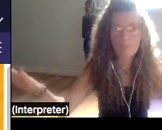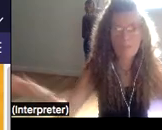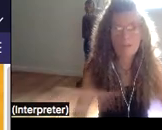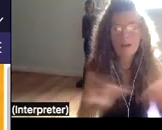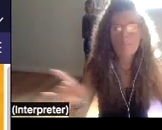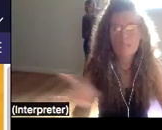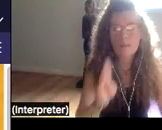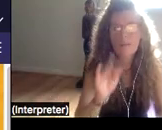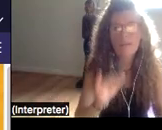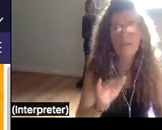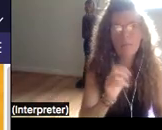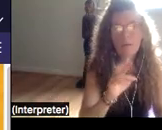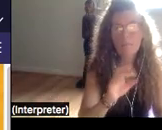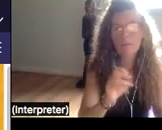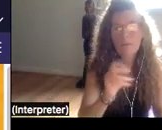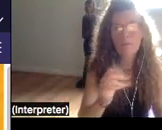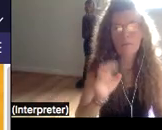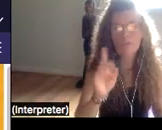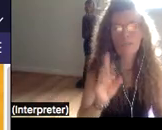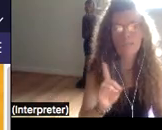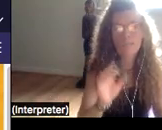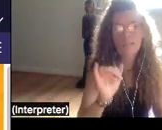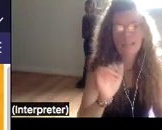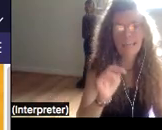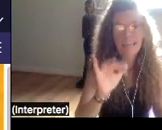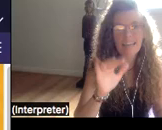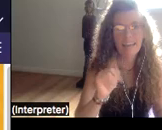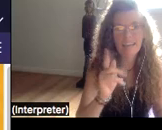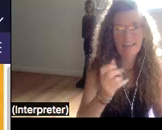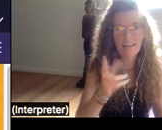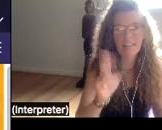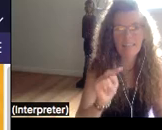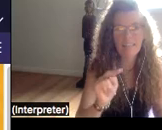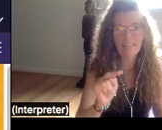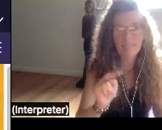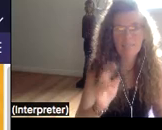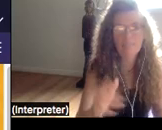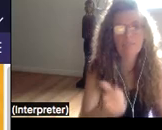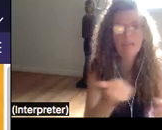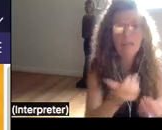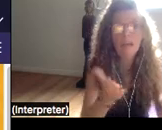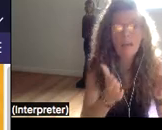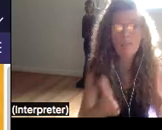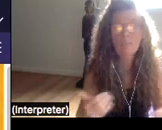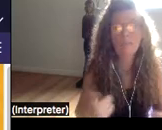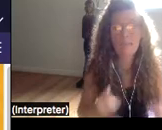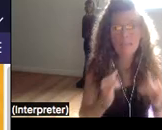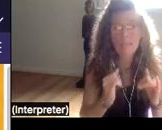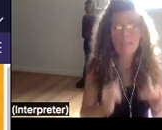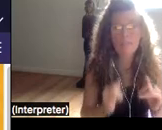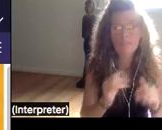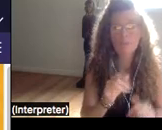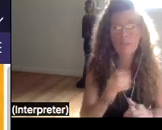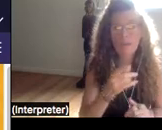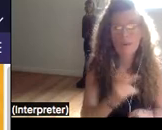forth. Commentary by Pir Omershid Inayat Khan. Every being has